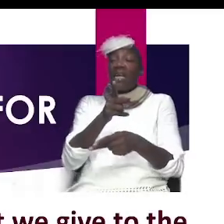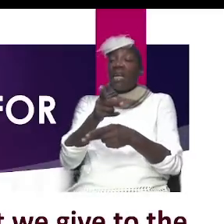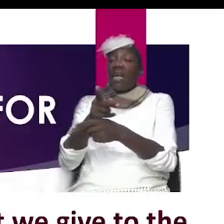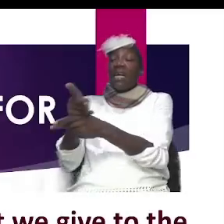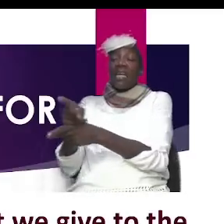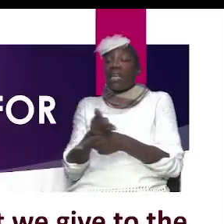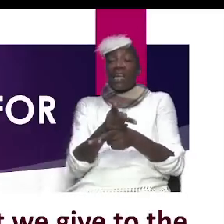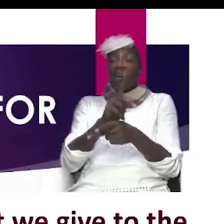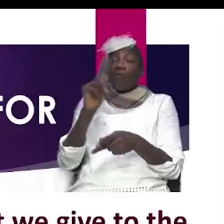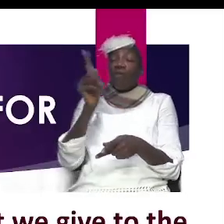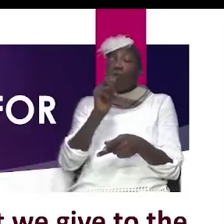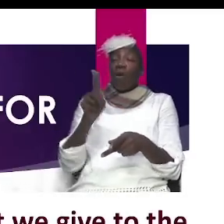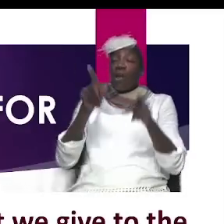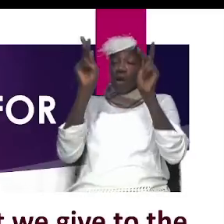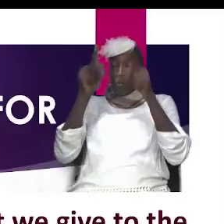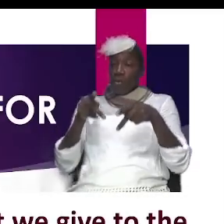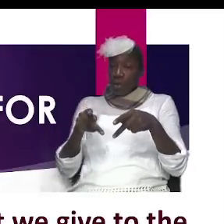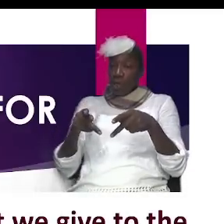your priorities.